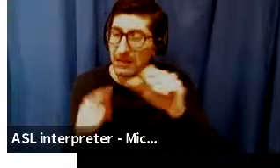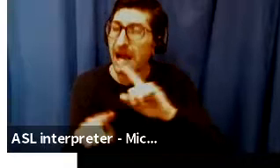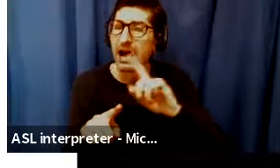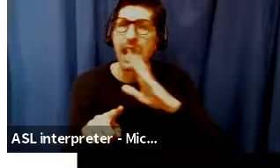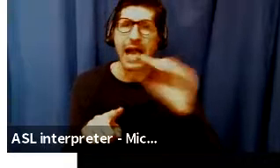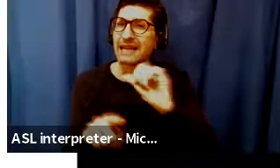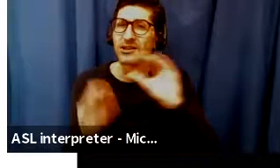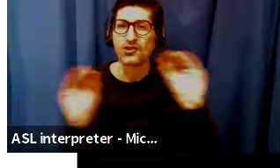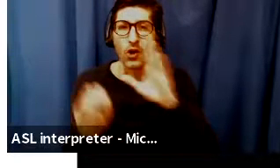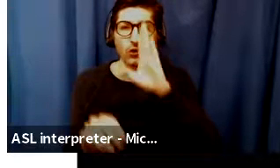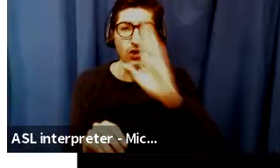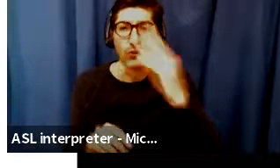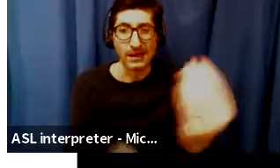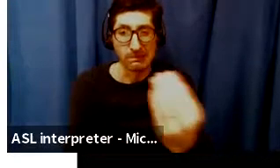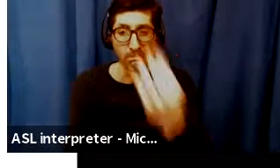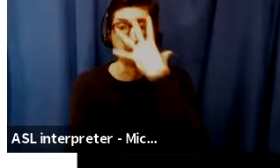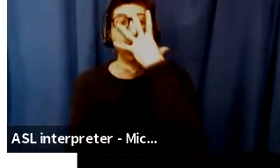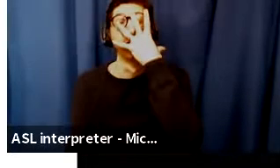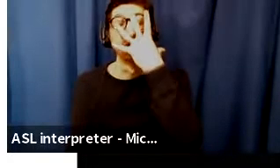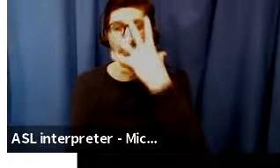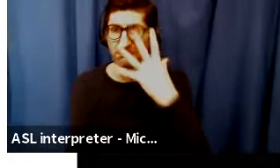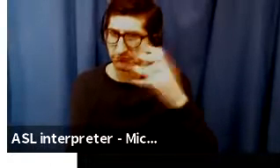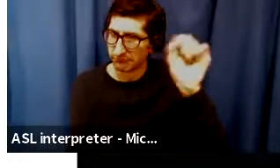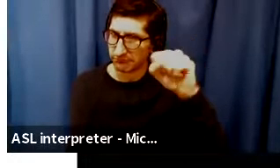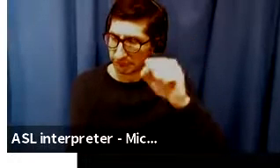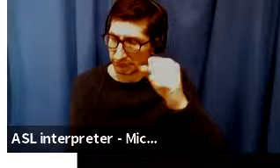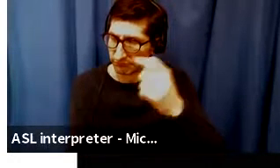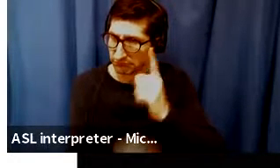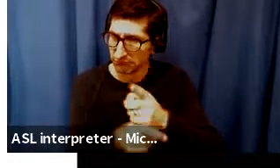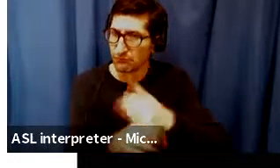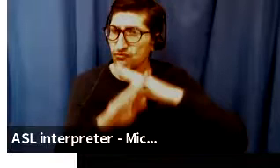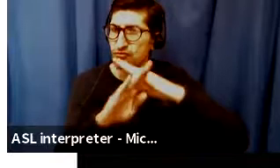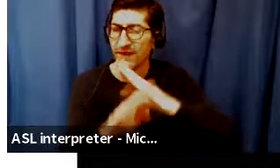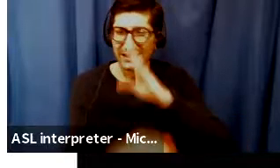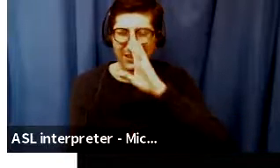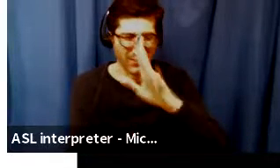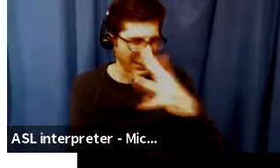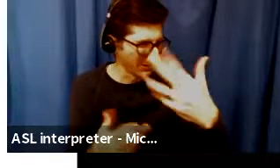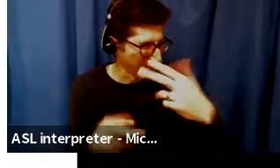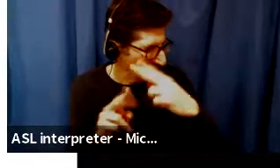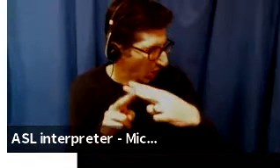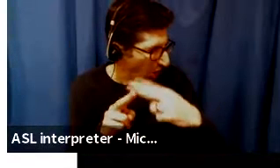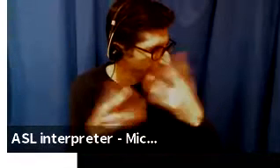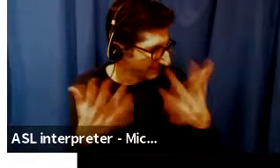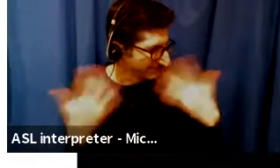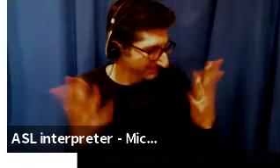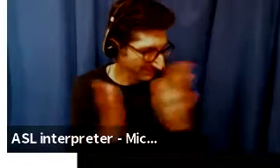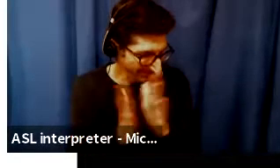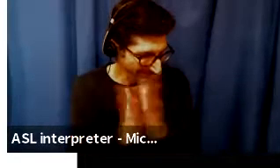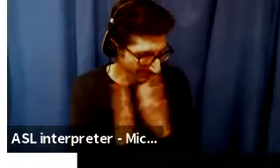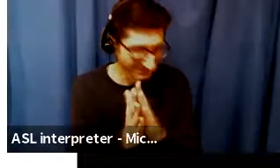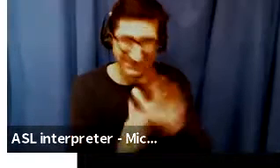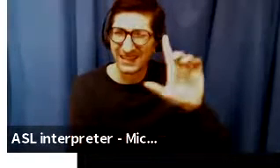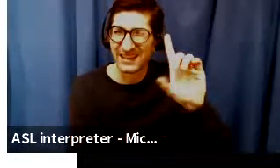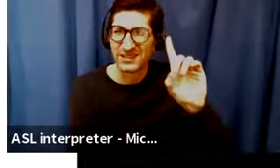direct hit of somebody's, what do they call it, the